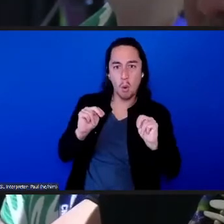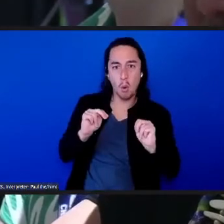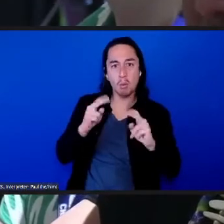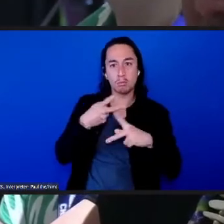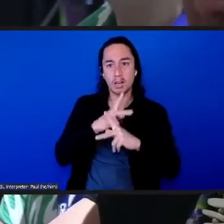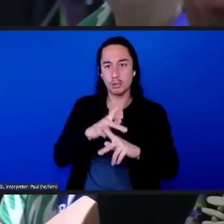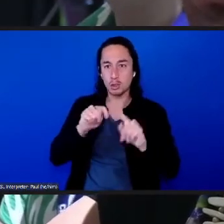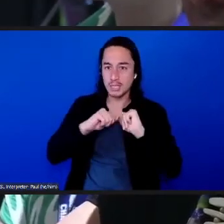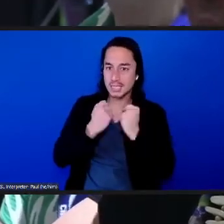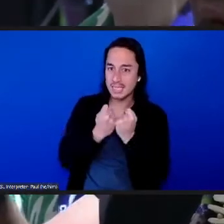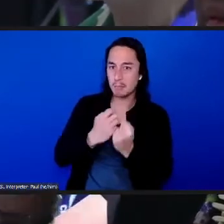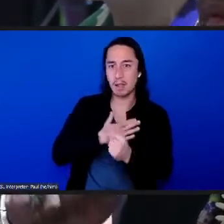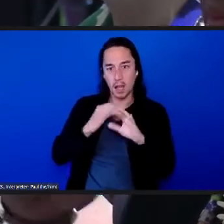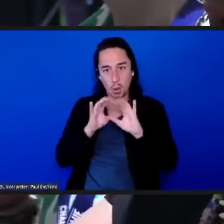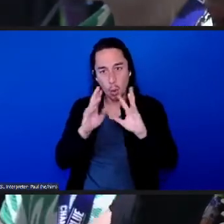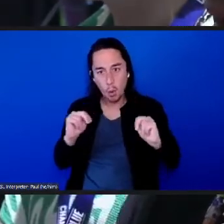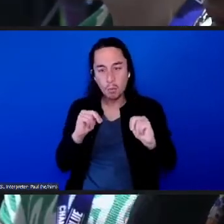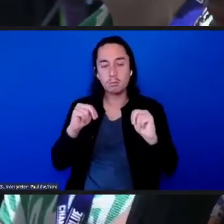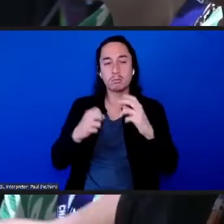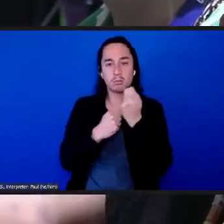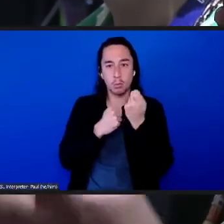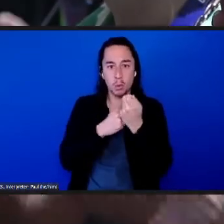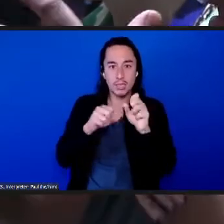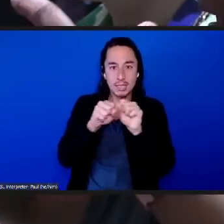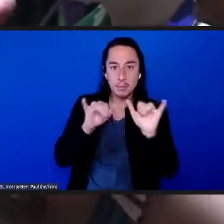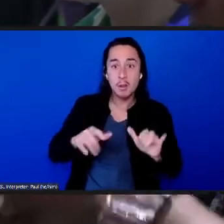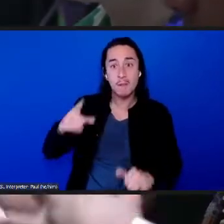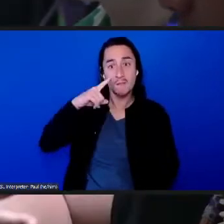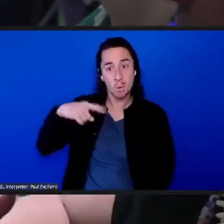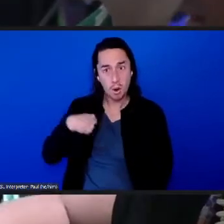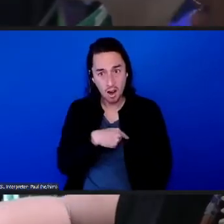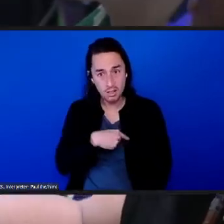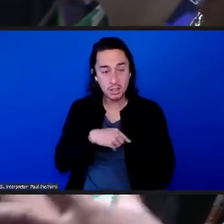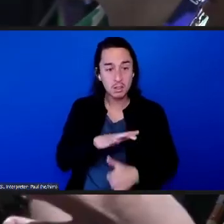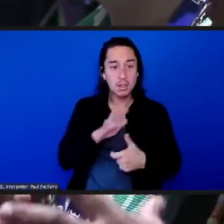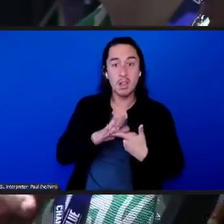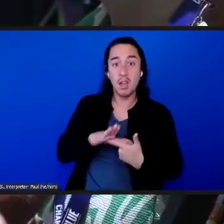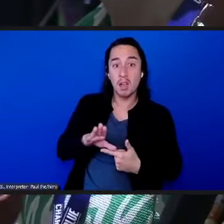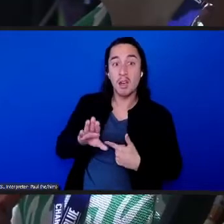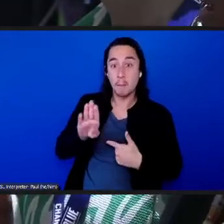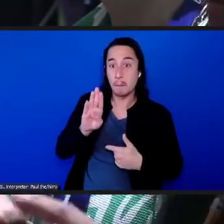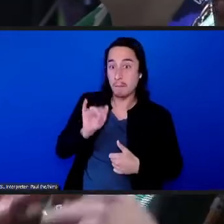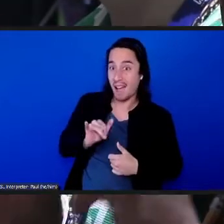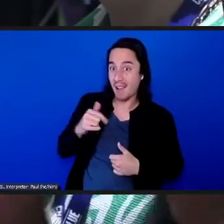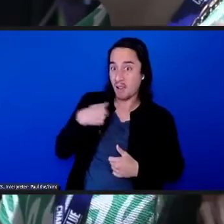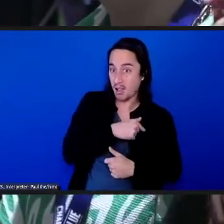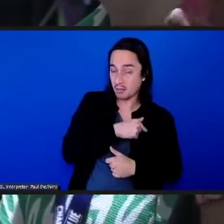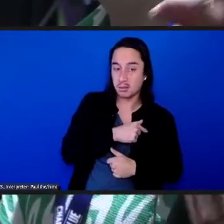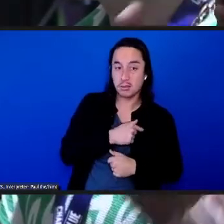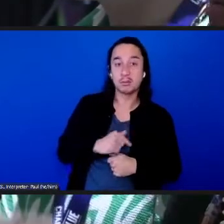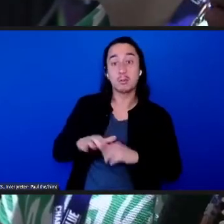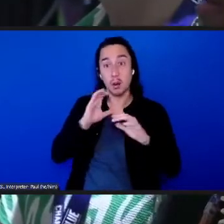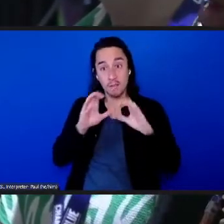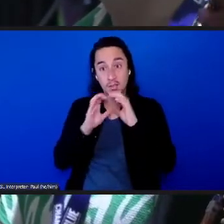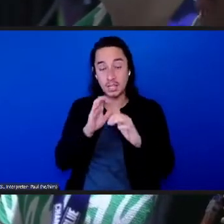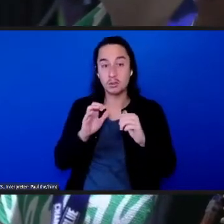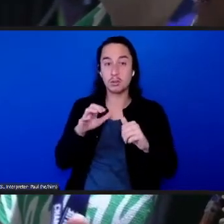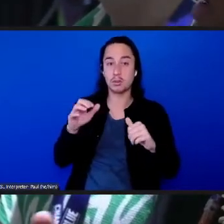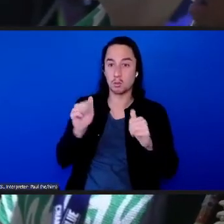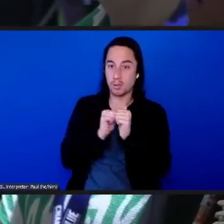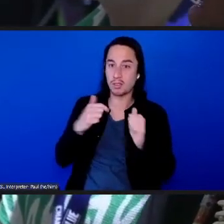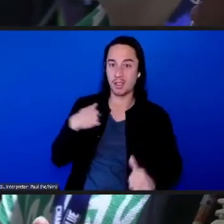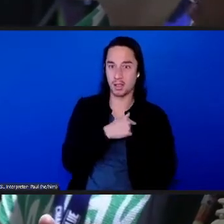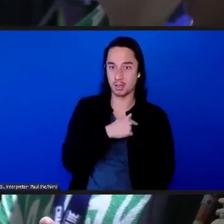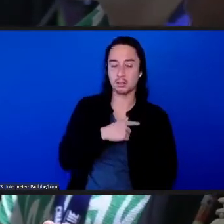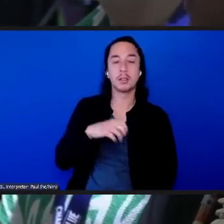support systems for us, by us, in conversation with us. We've talked a lot yesterday about the power